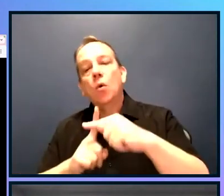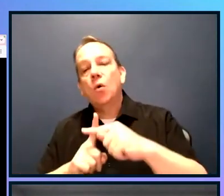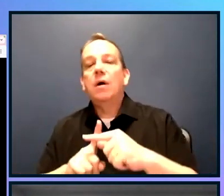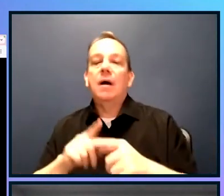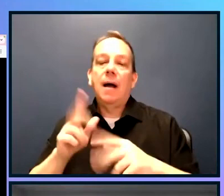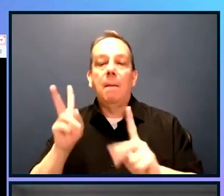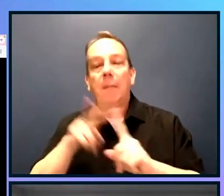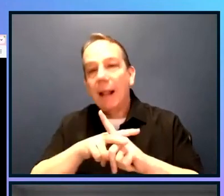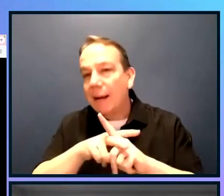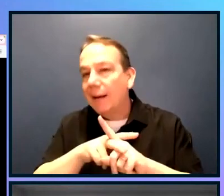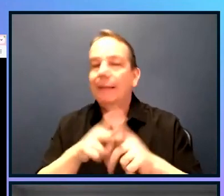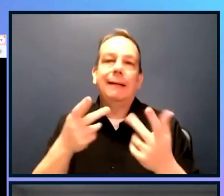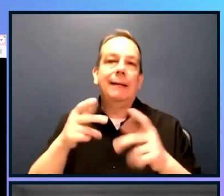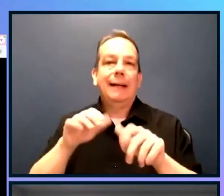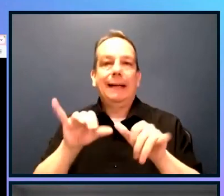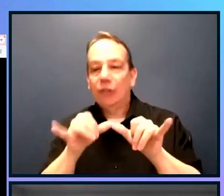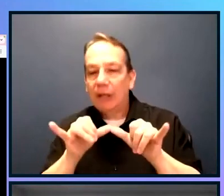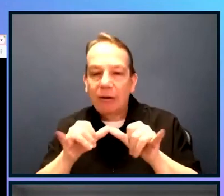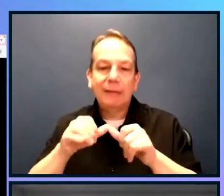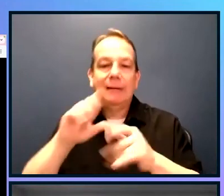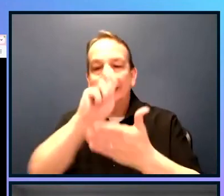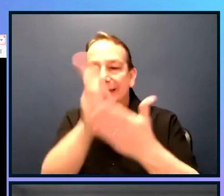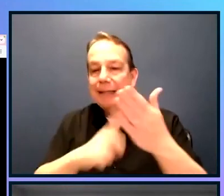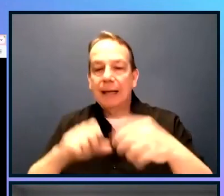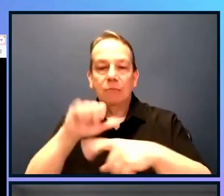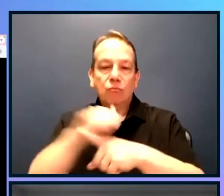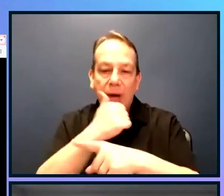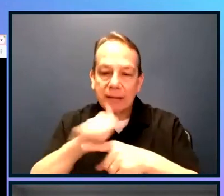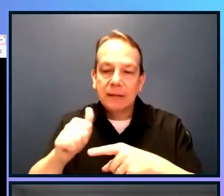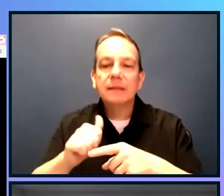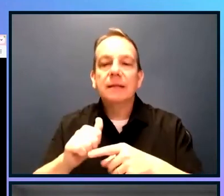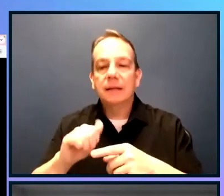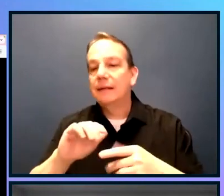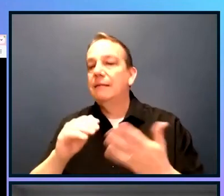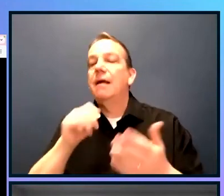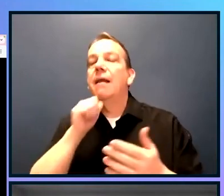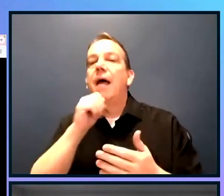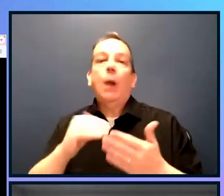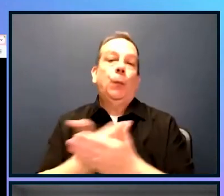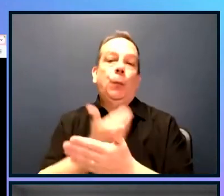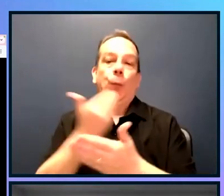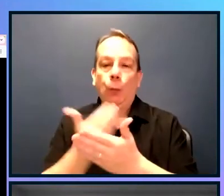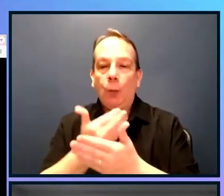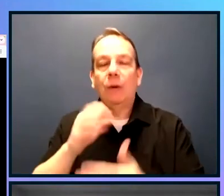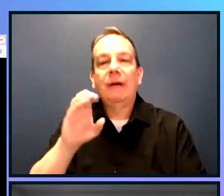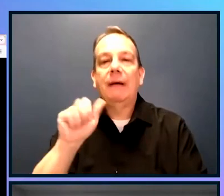engineering and design practices, which helps reduce net new accessibility issues.